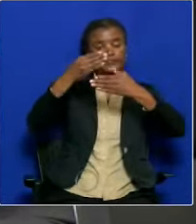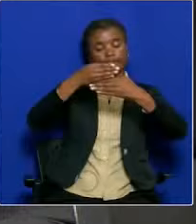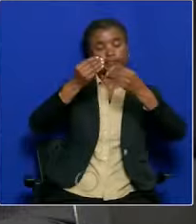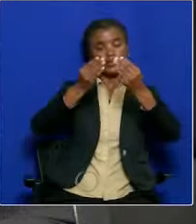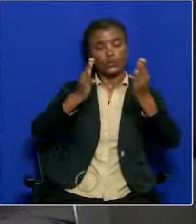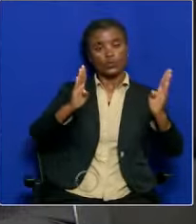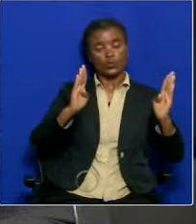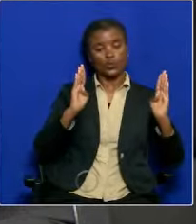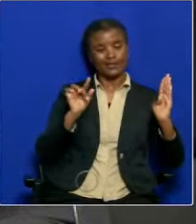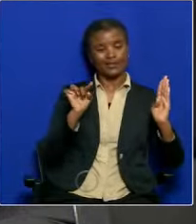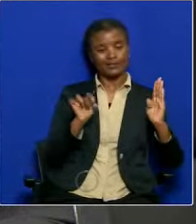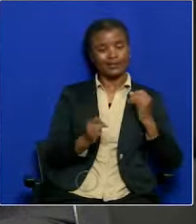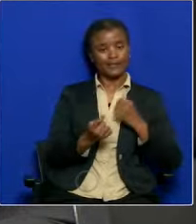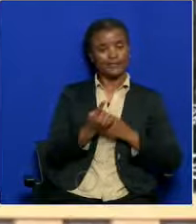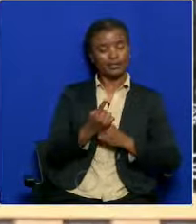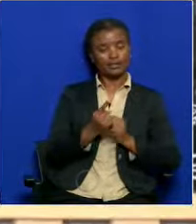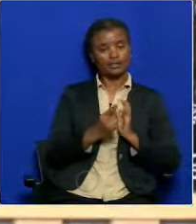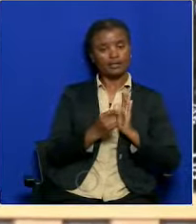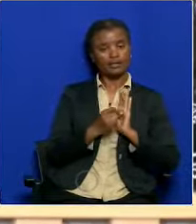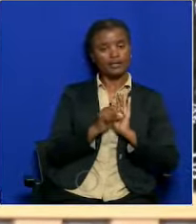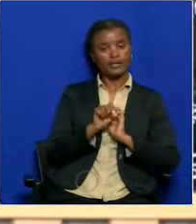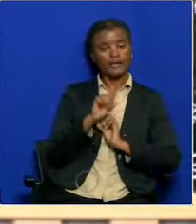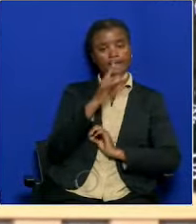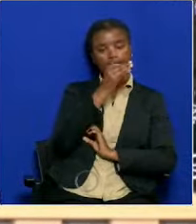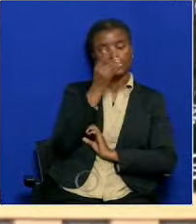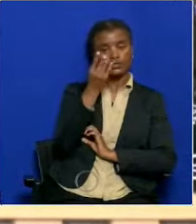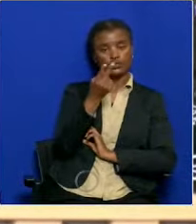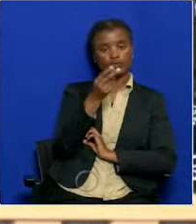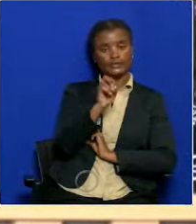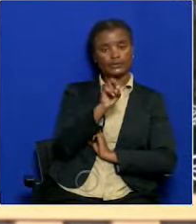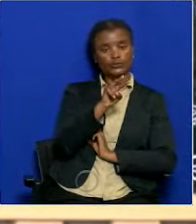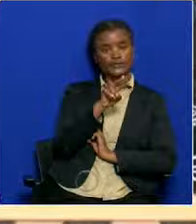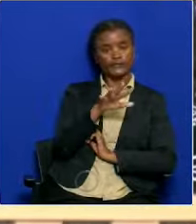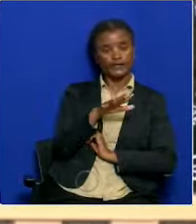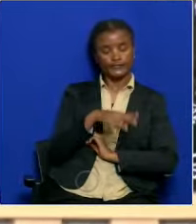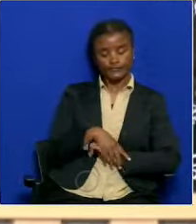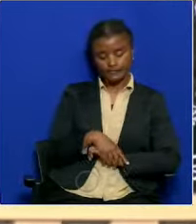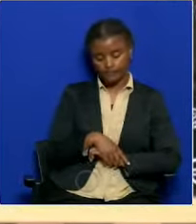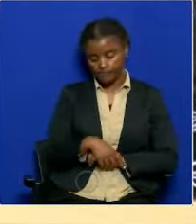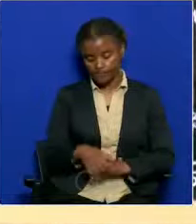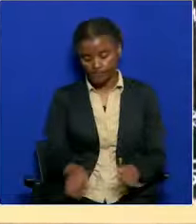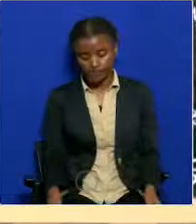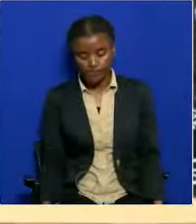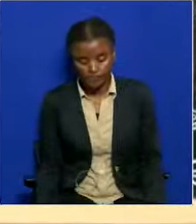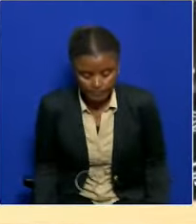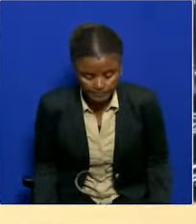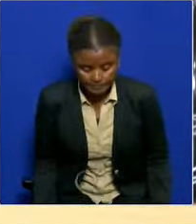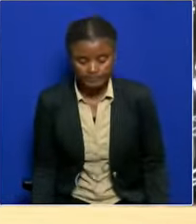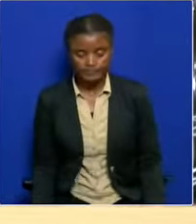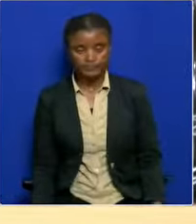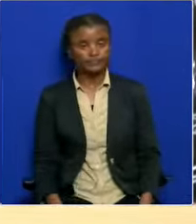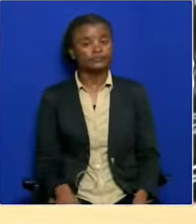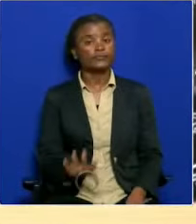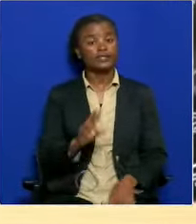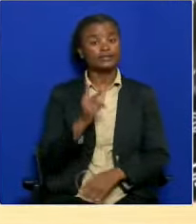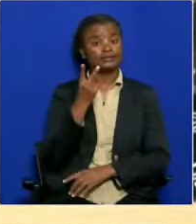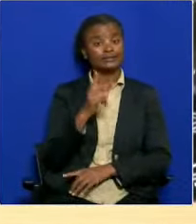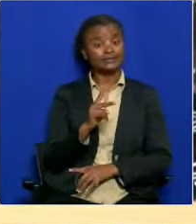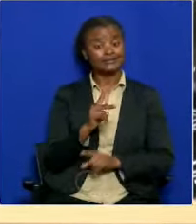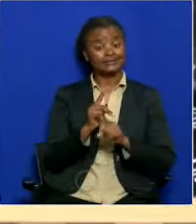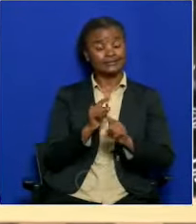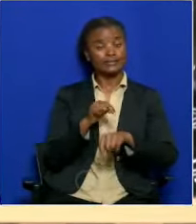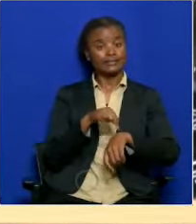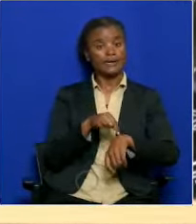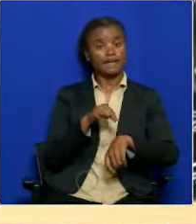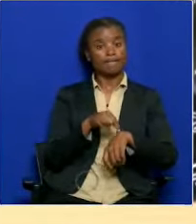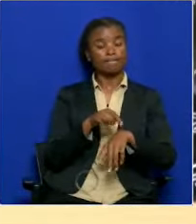2025. But can you see that between that period when the loan was taken up